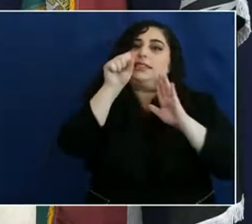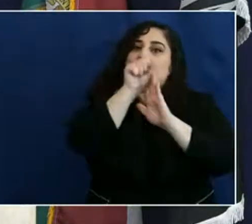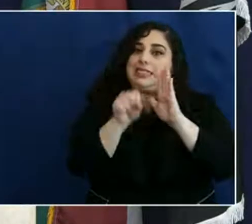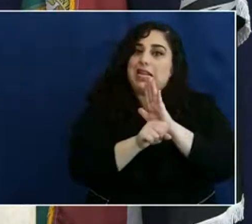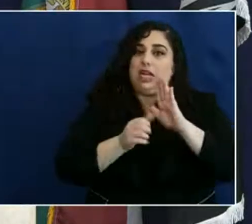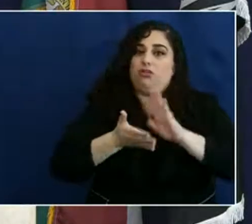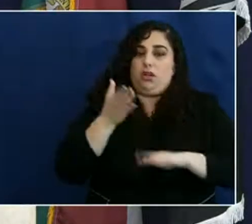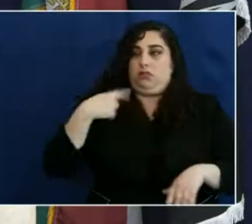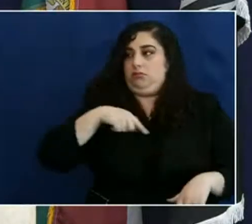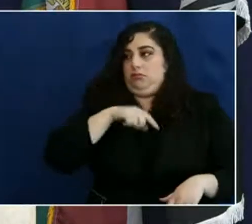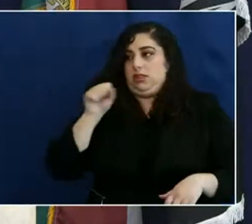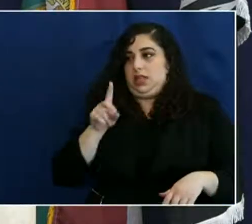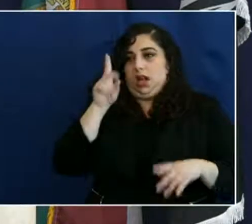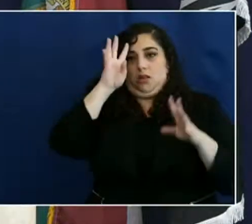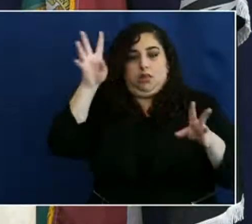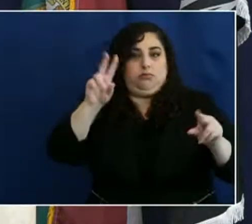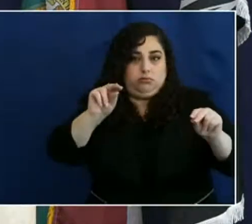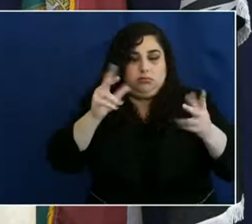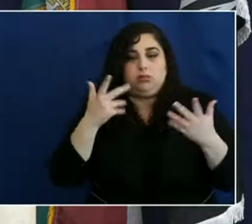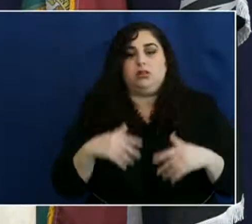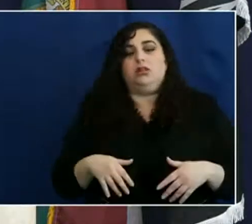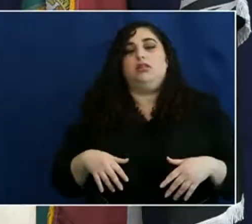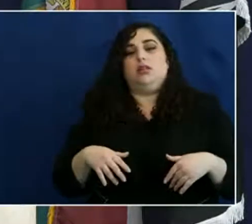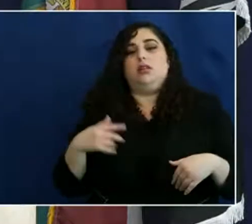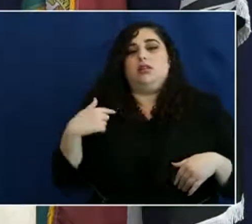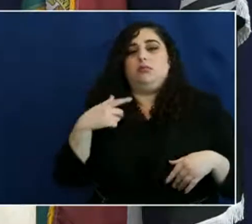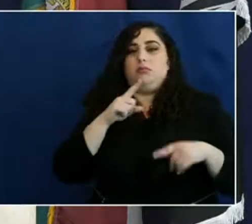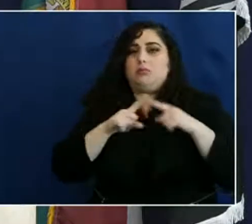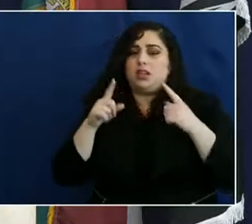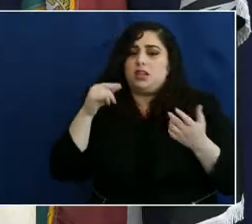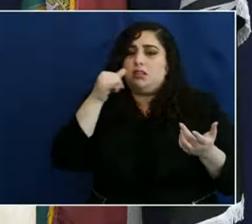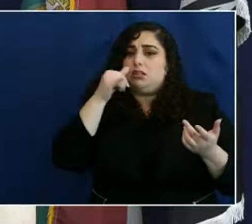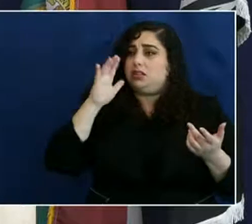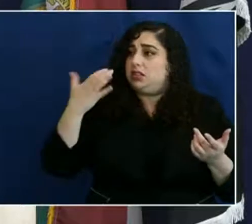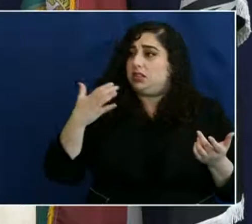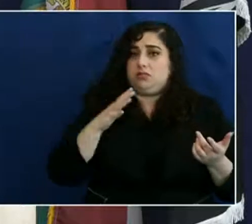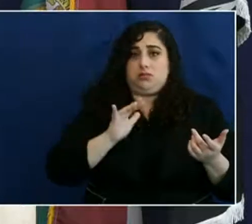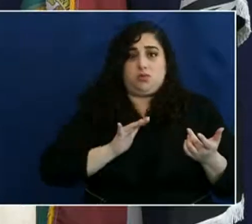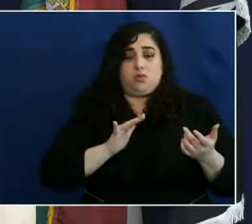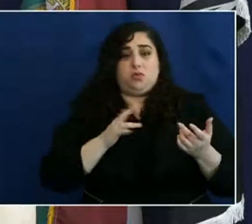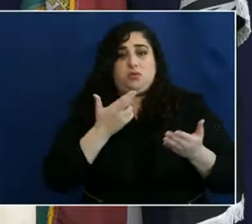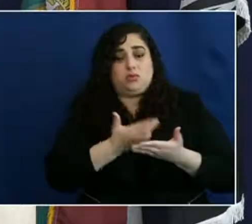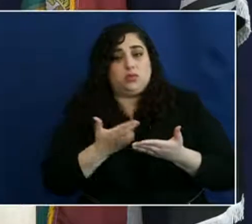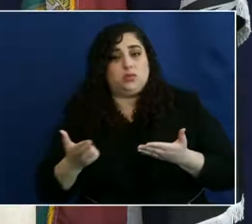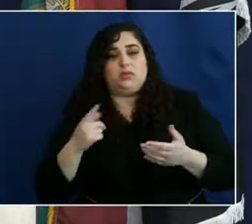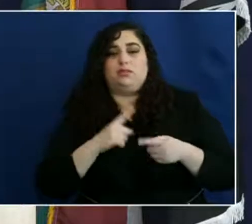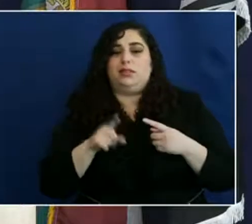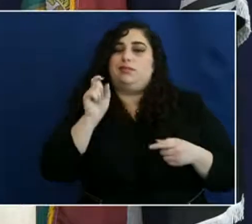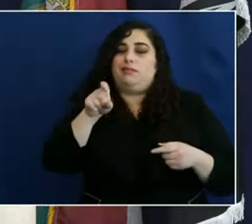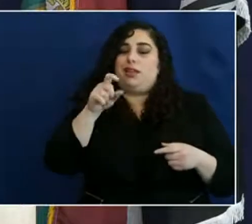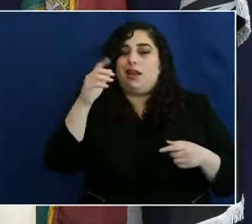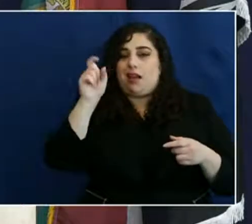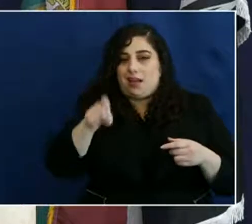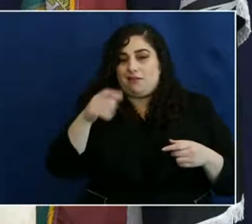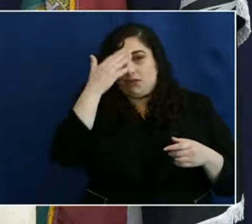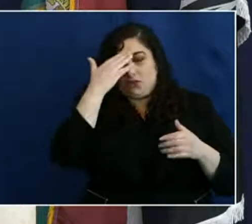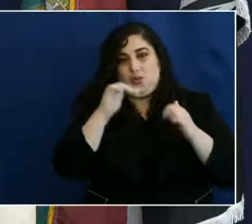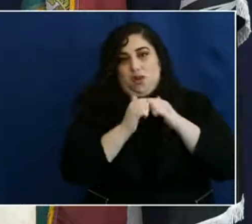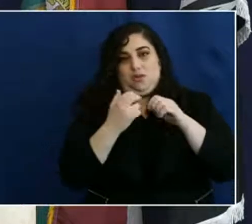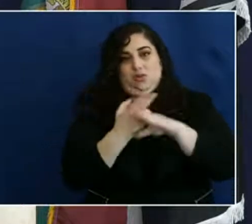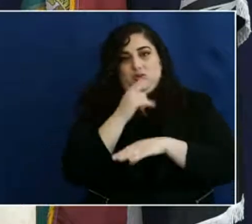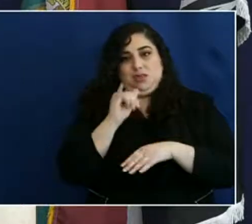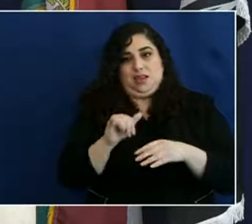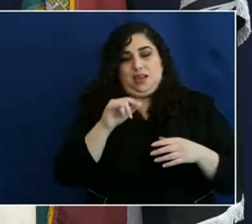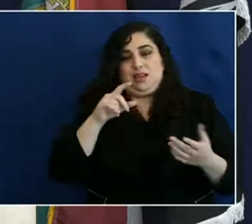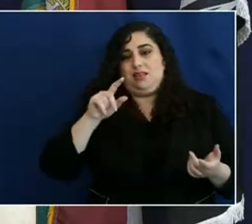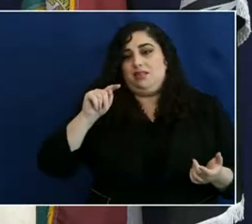incredibly creative and a wonderful resource. You got to be a little tech savvy to be on Twitter, but I think it's been a tremendous asset and